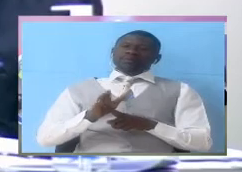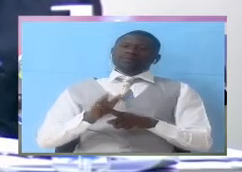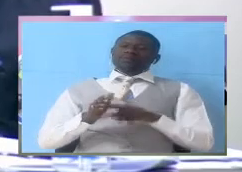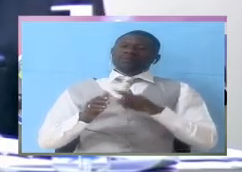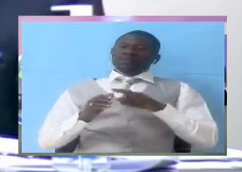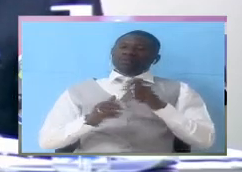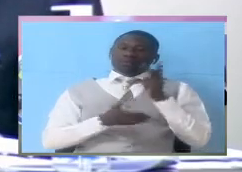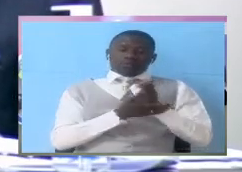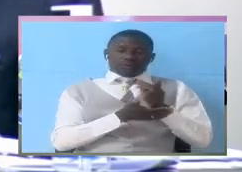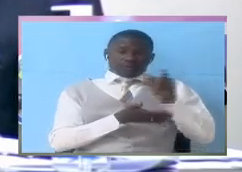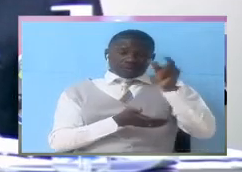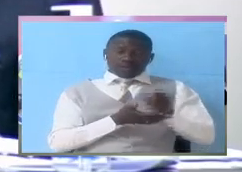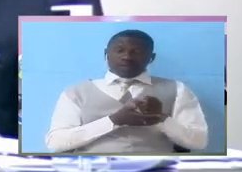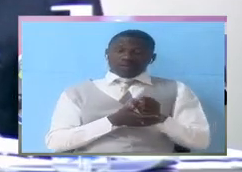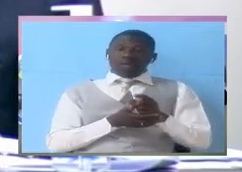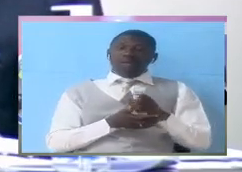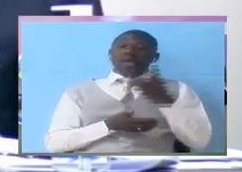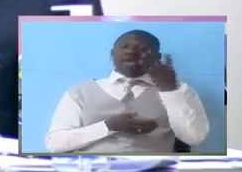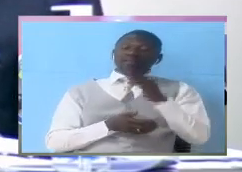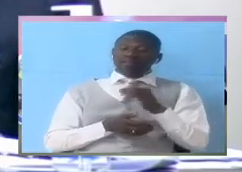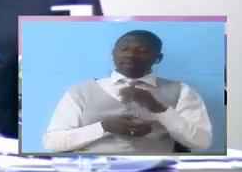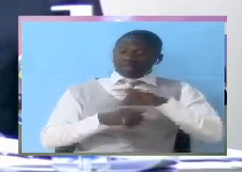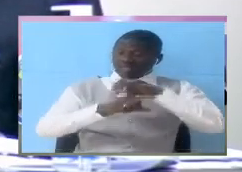2 prison straight away.